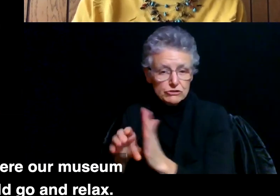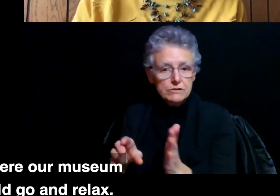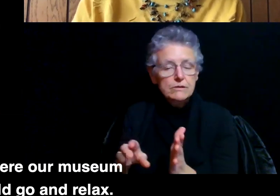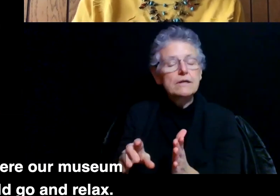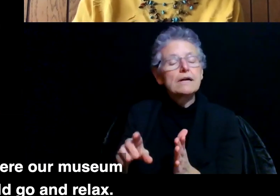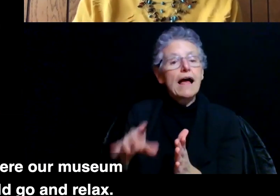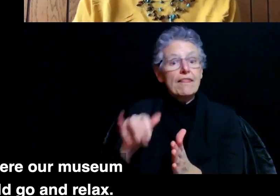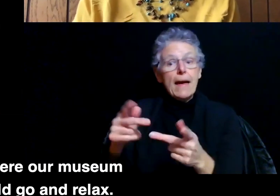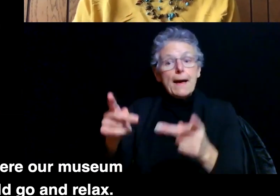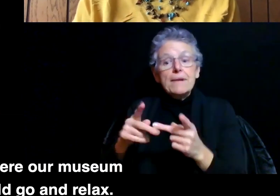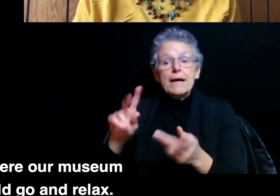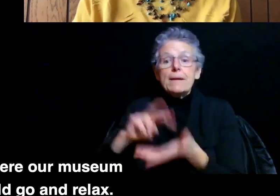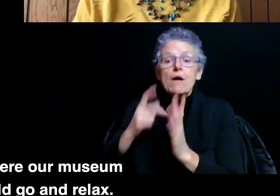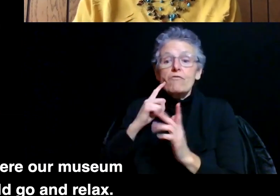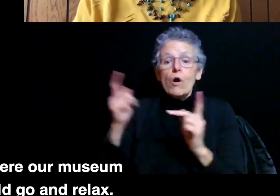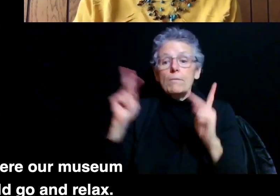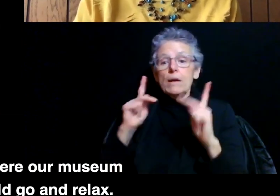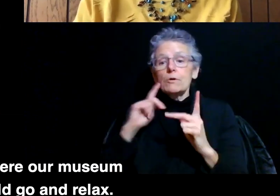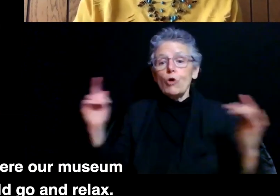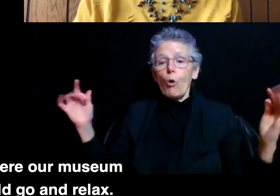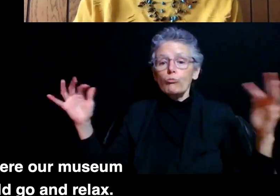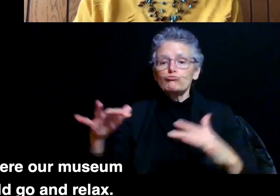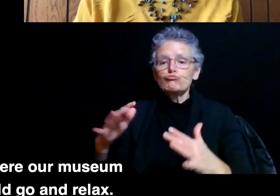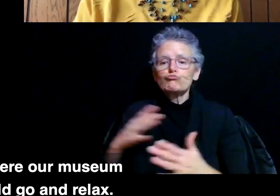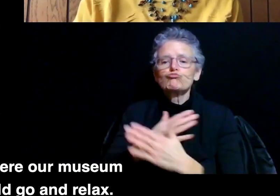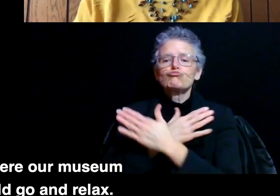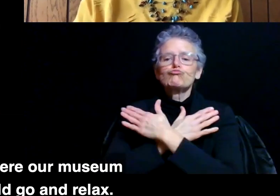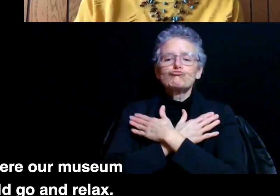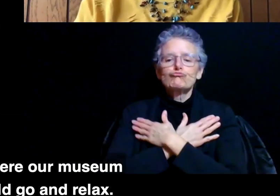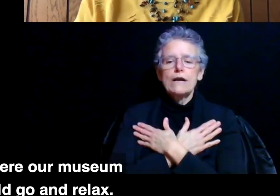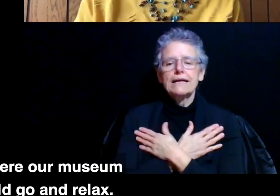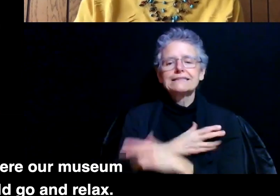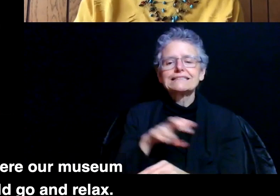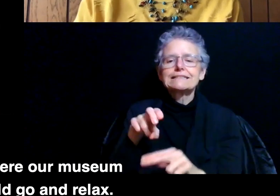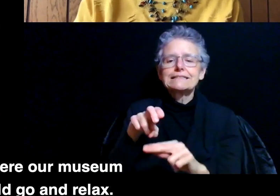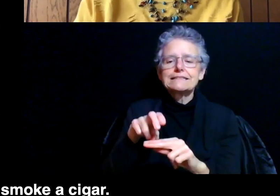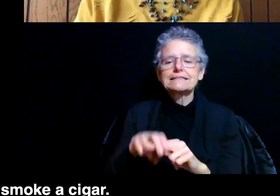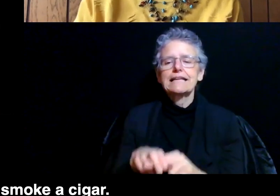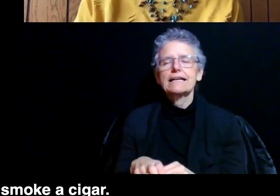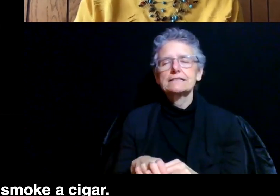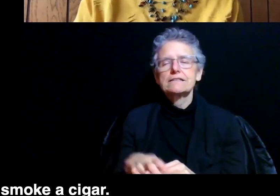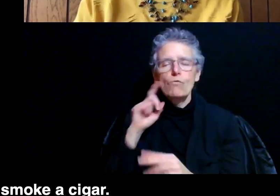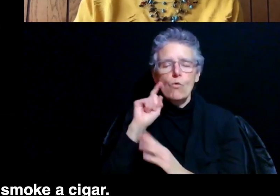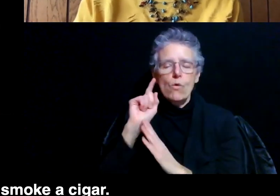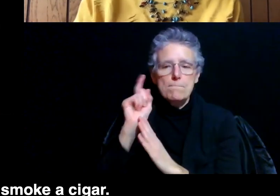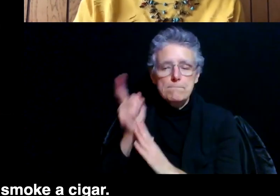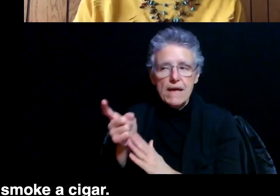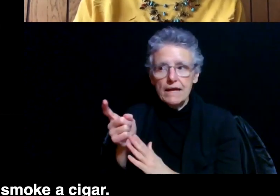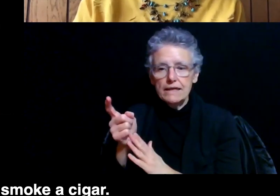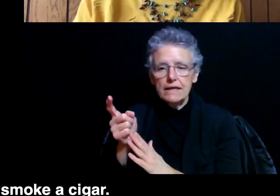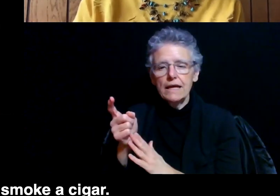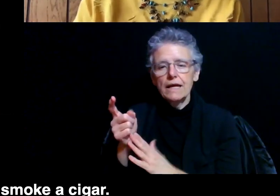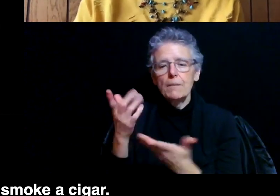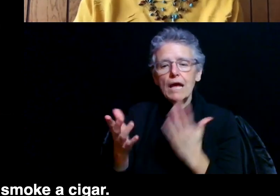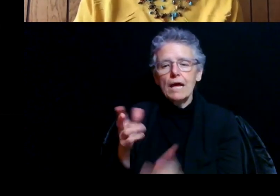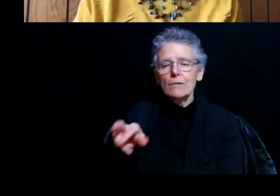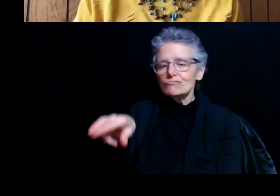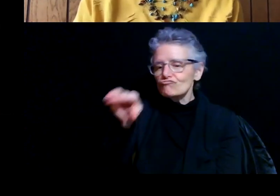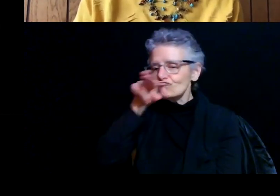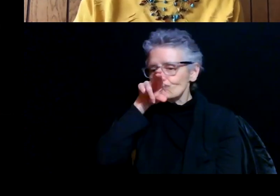or a place where our museum visitors could go and relax. They could smoke a